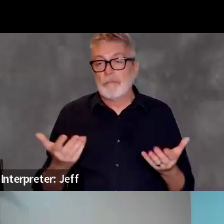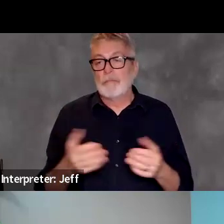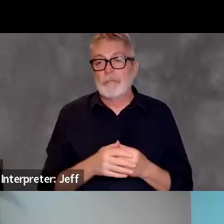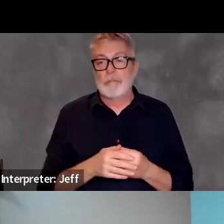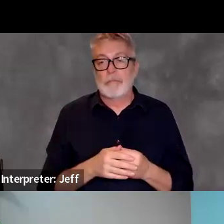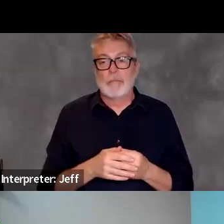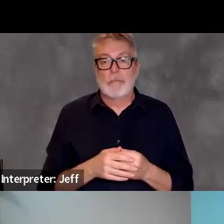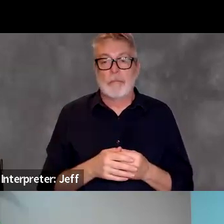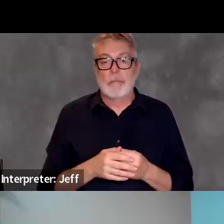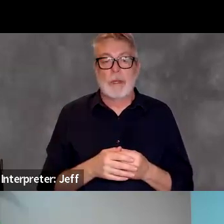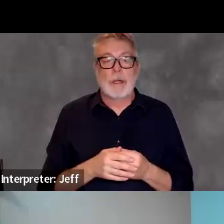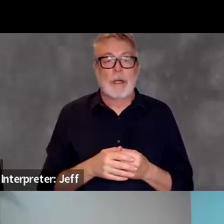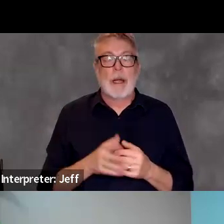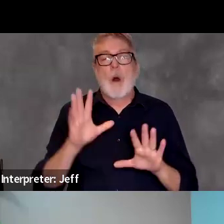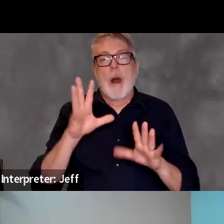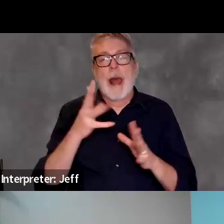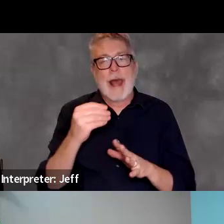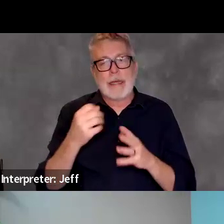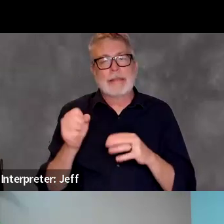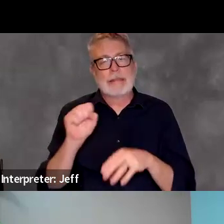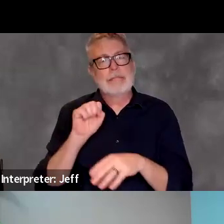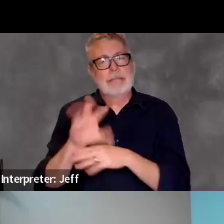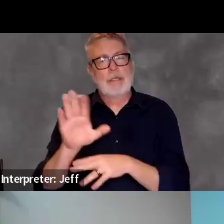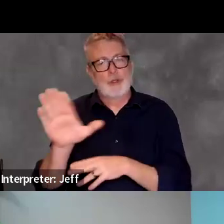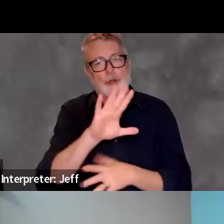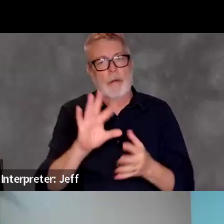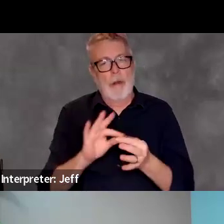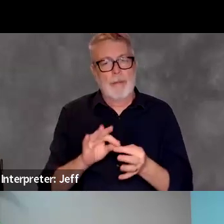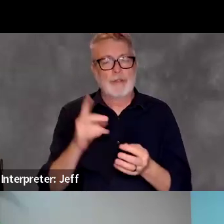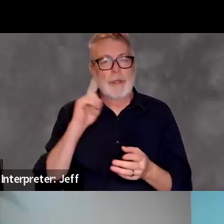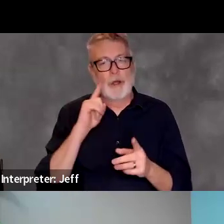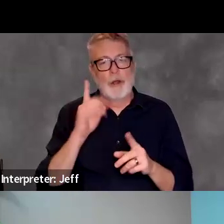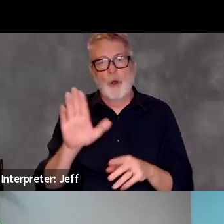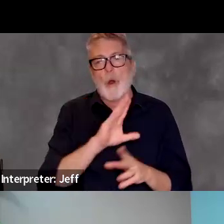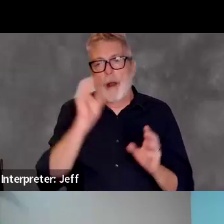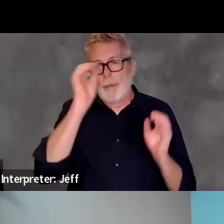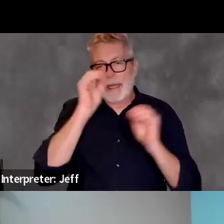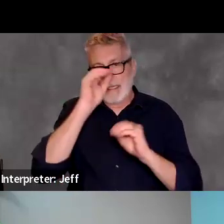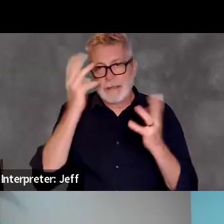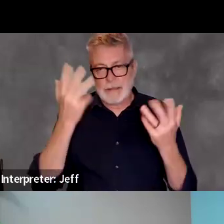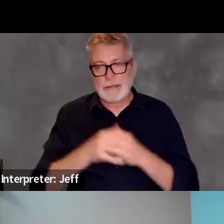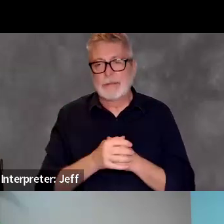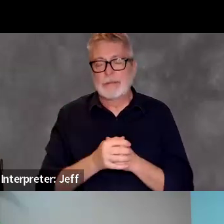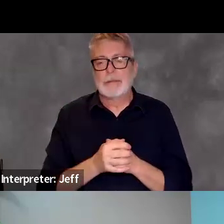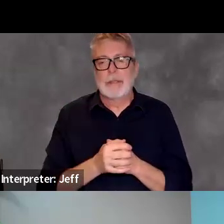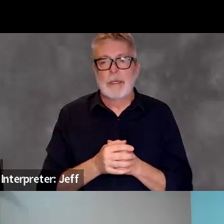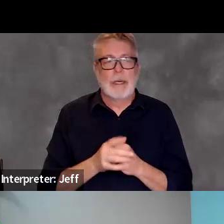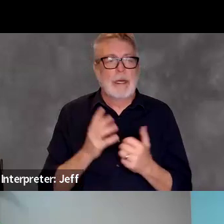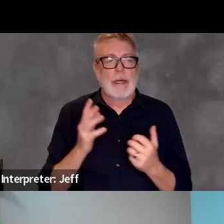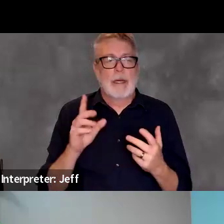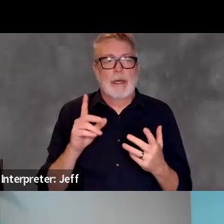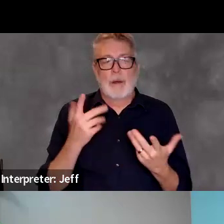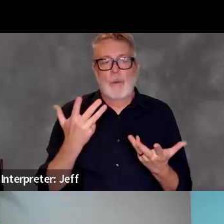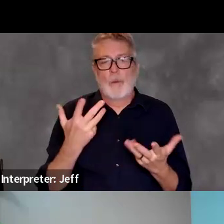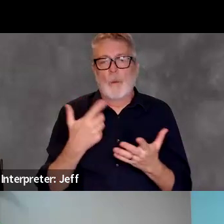able to again and send your comments in too, so that they hear what you think and where you want these things to